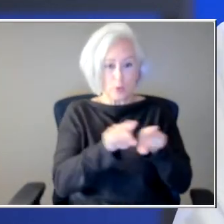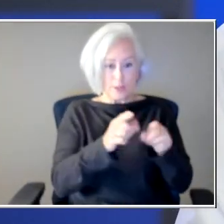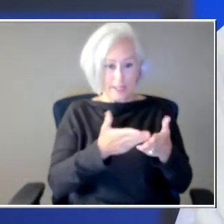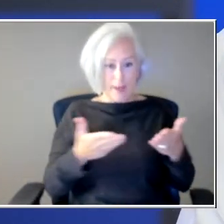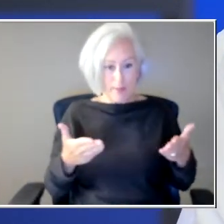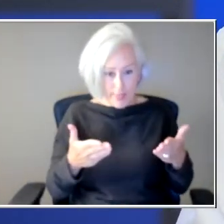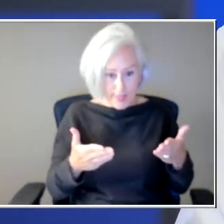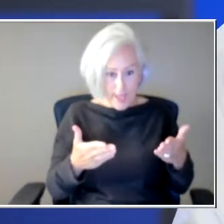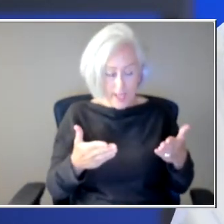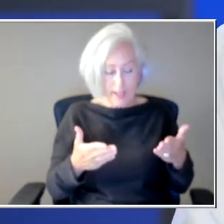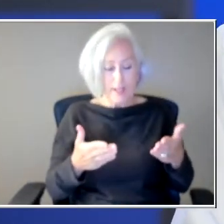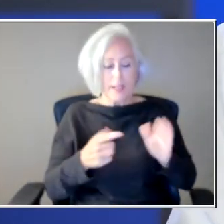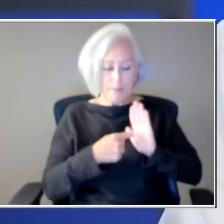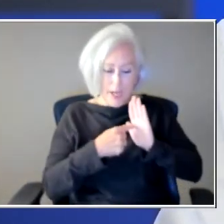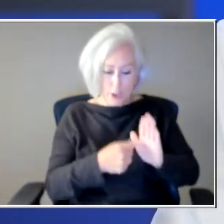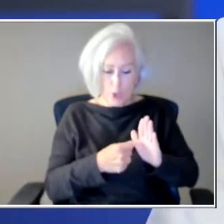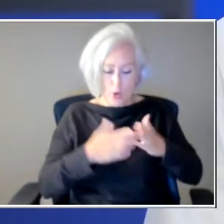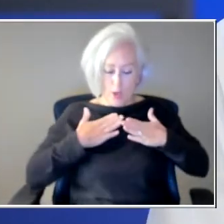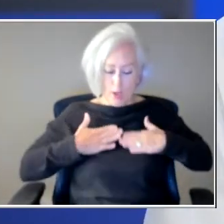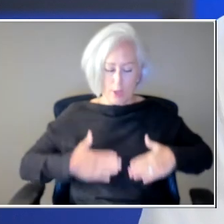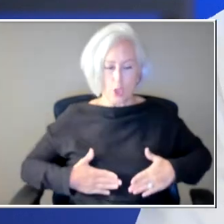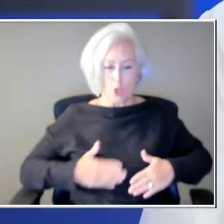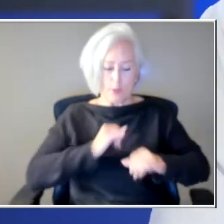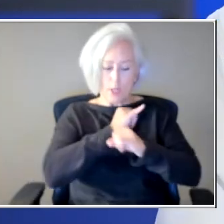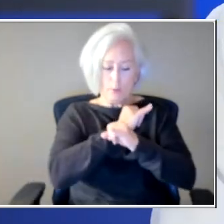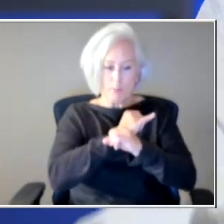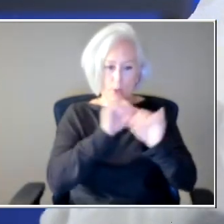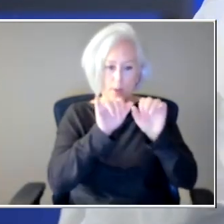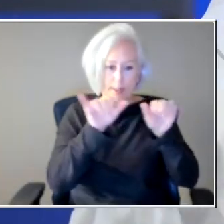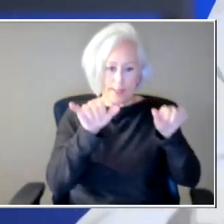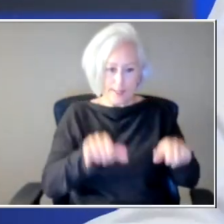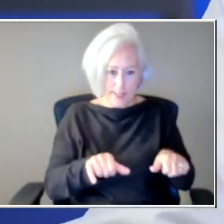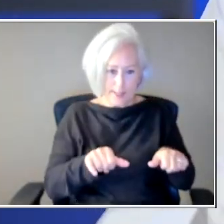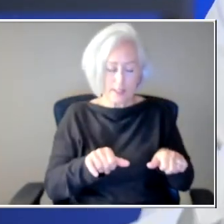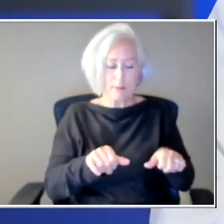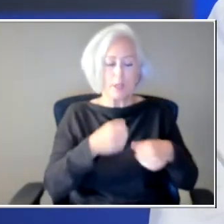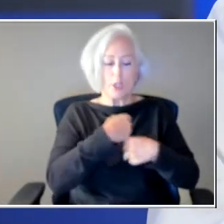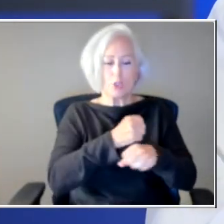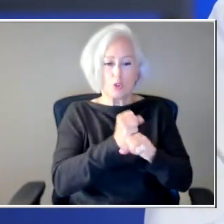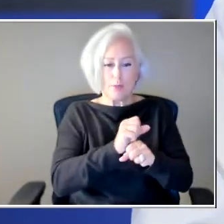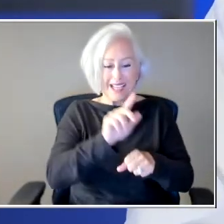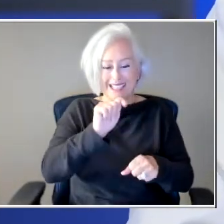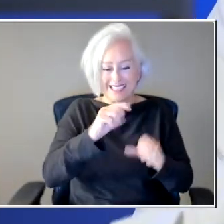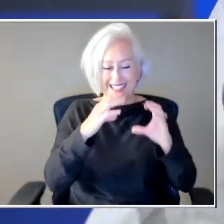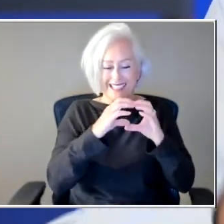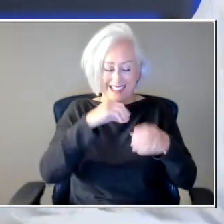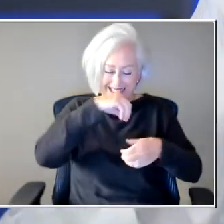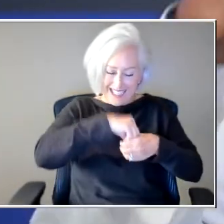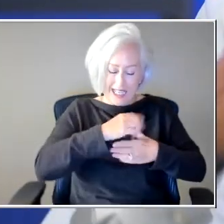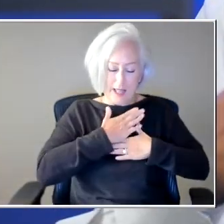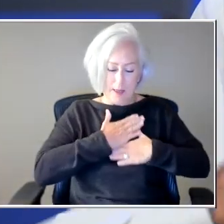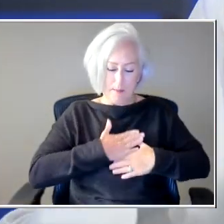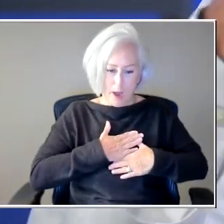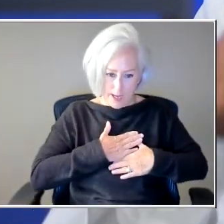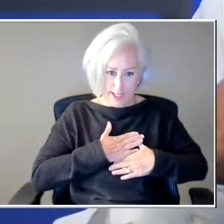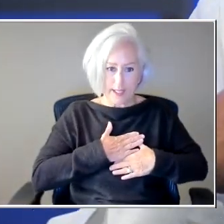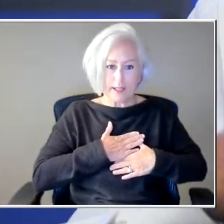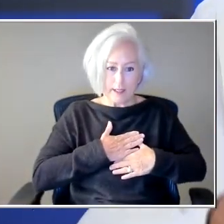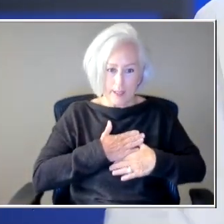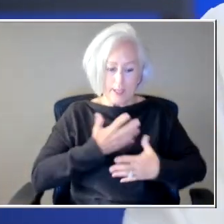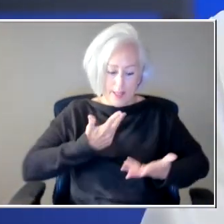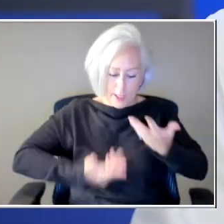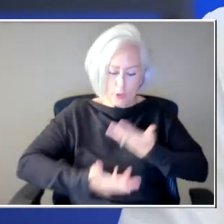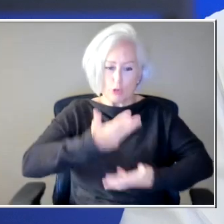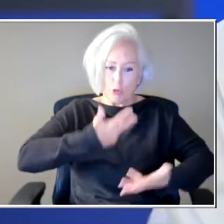immune system to these cancer antigens, we can generate these T cells inside the body, so they can circulate inside the body, live in the